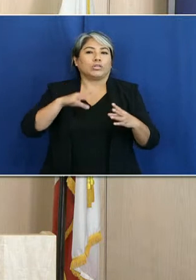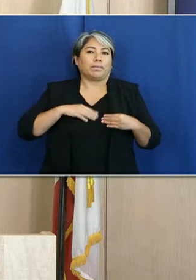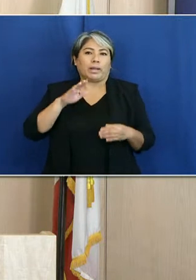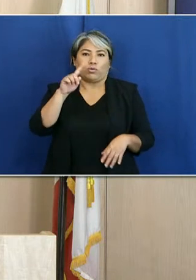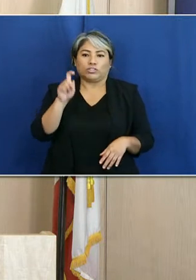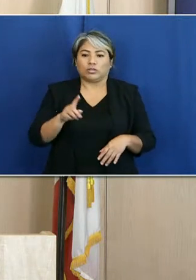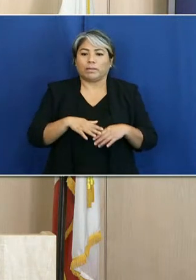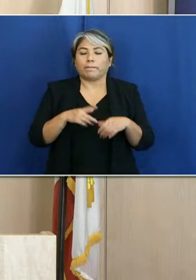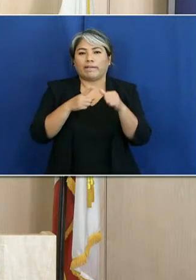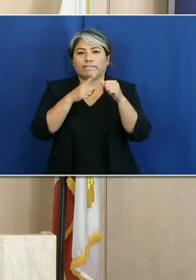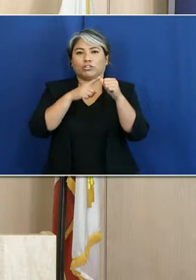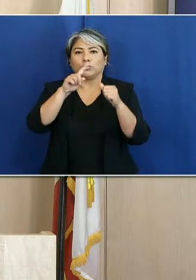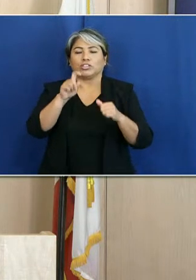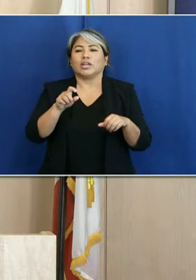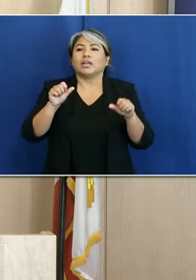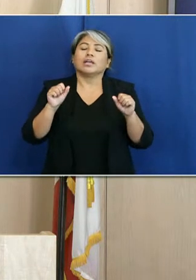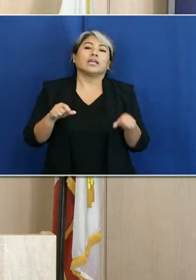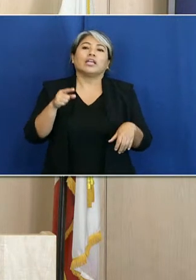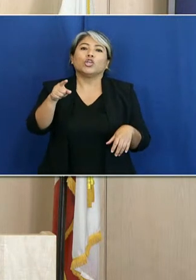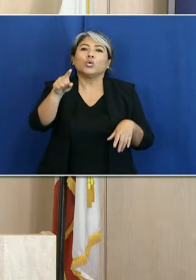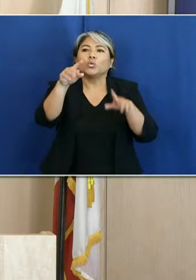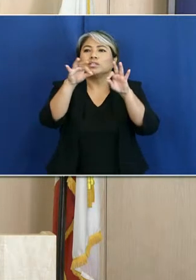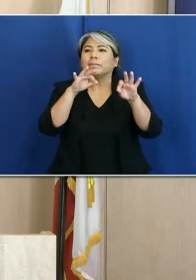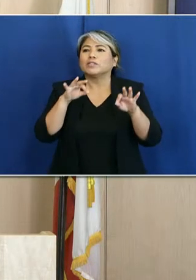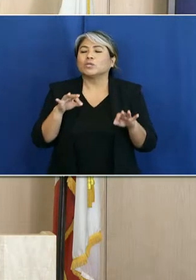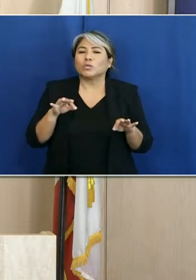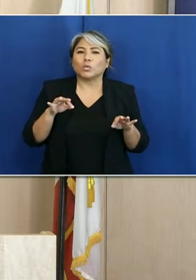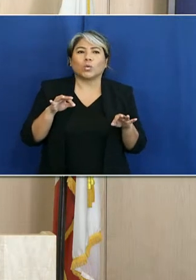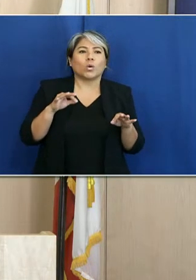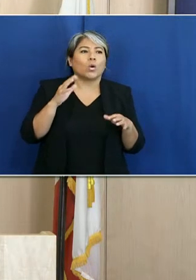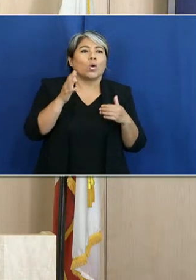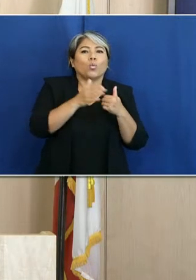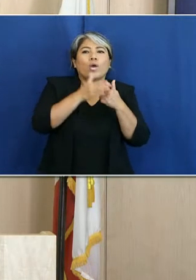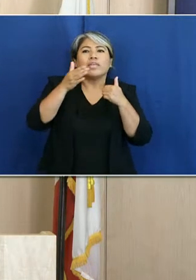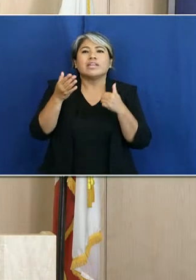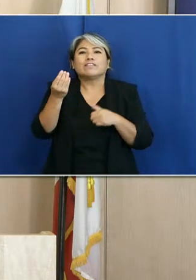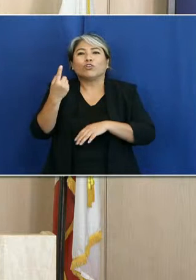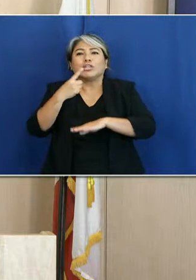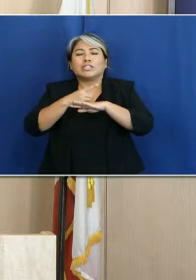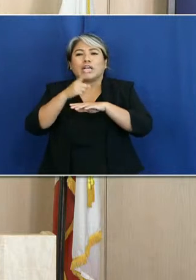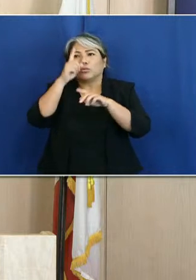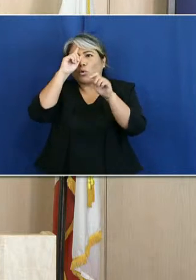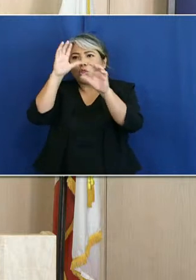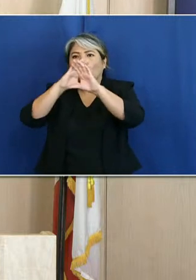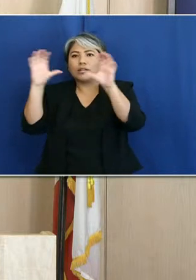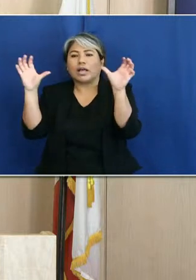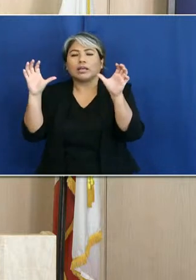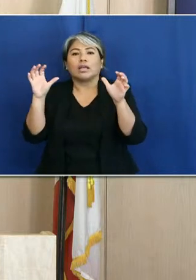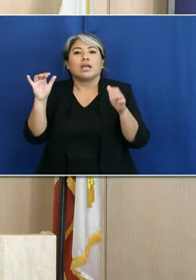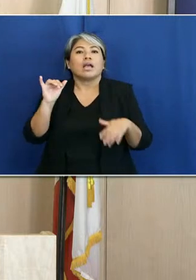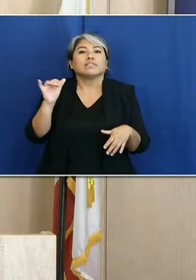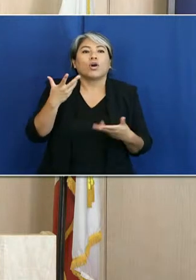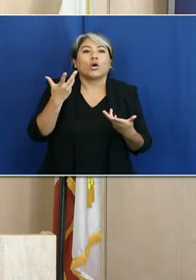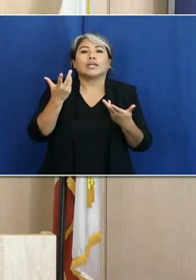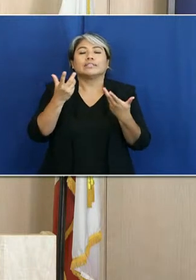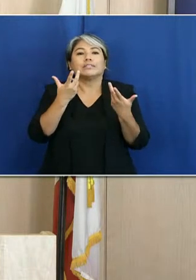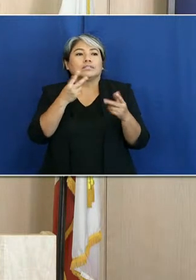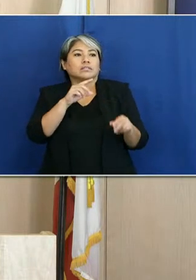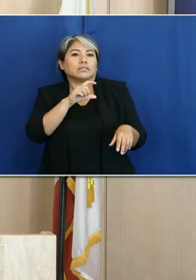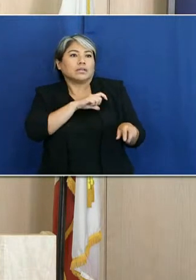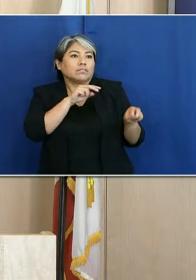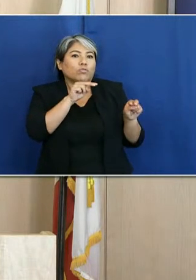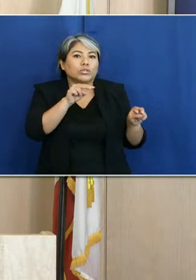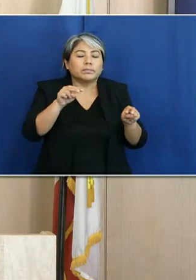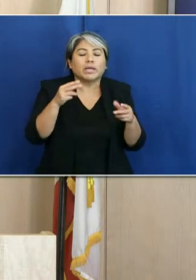questions. My first one, can you step us through what the next 14 days will look like as far as enforcement goes? Can